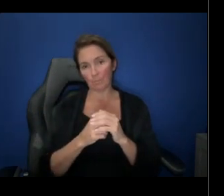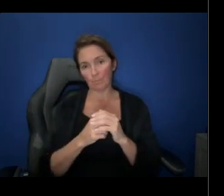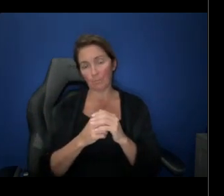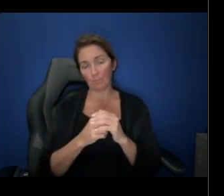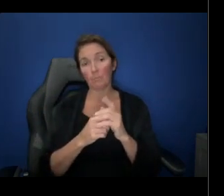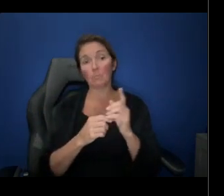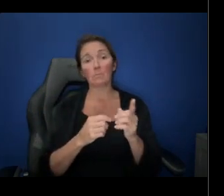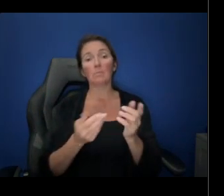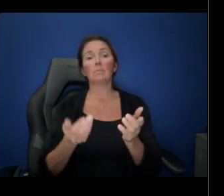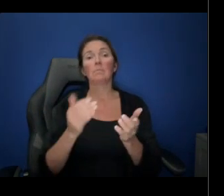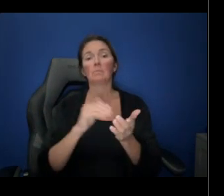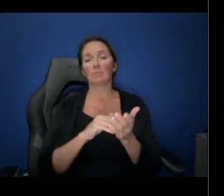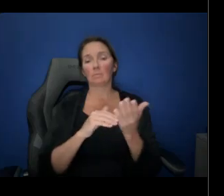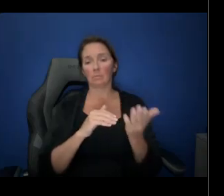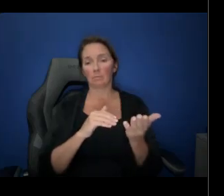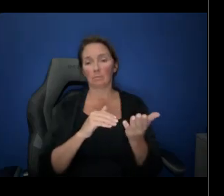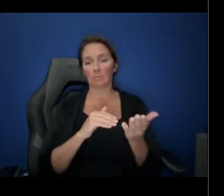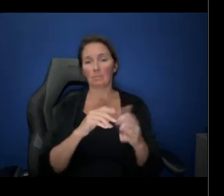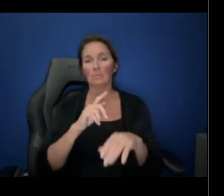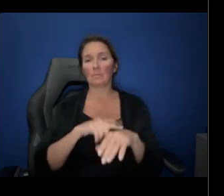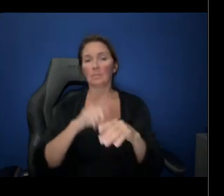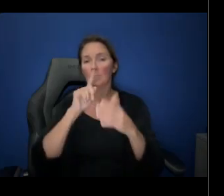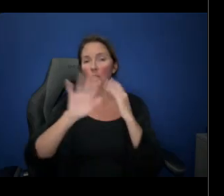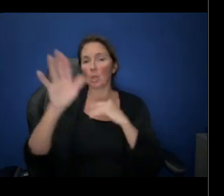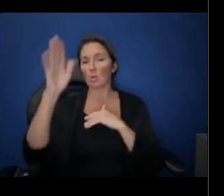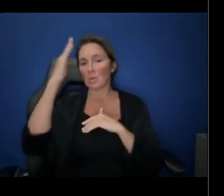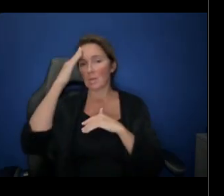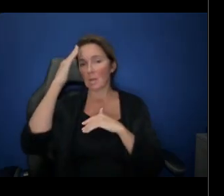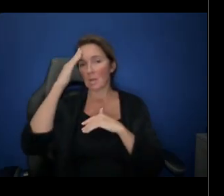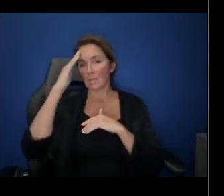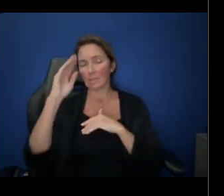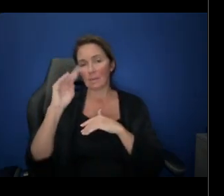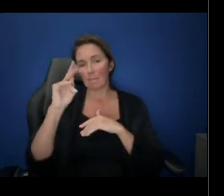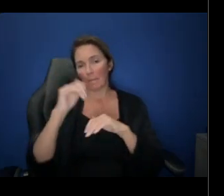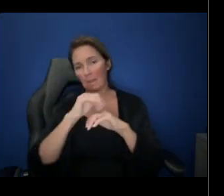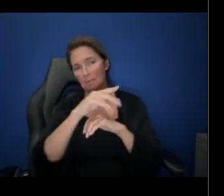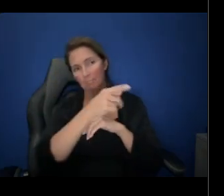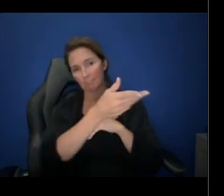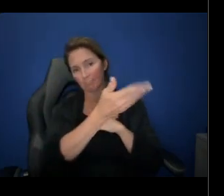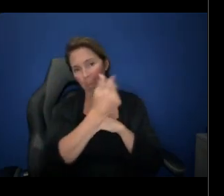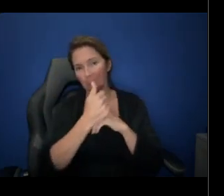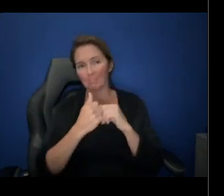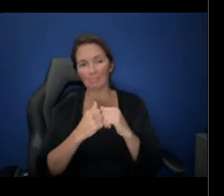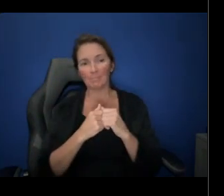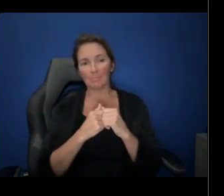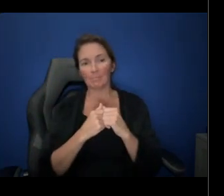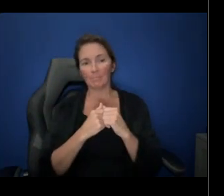And here we are again, time to check the knowledge. Michael, I'm sending it back to you.